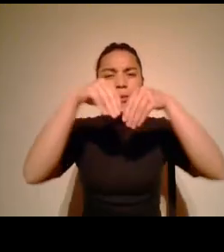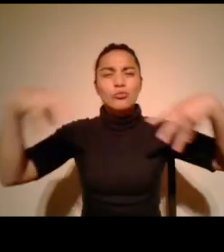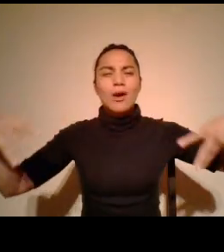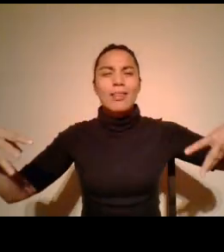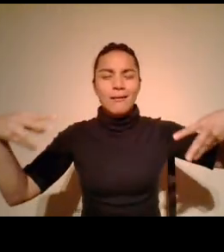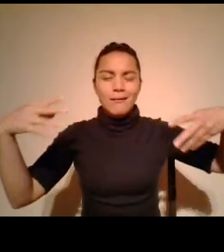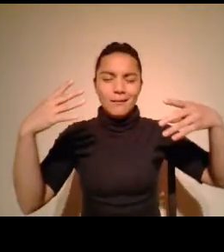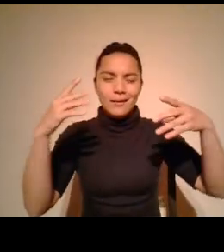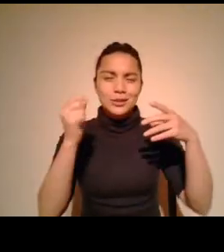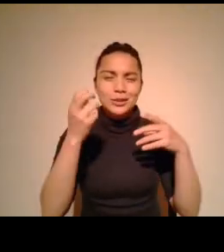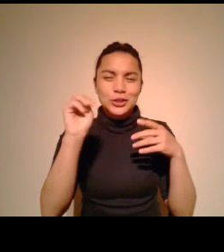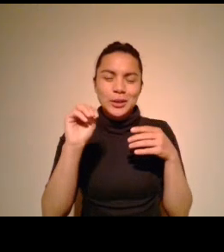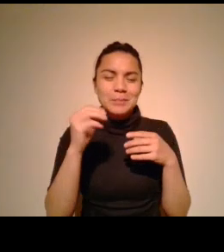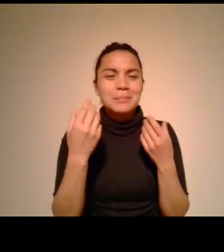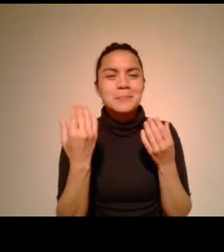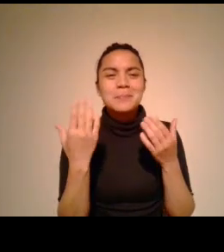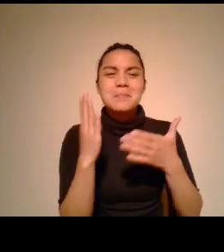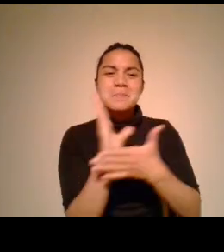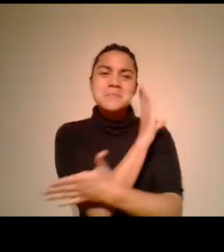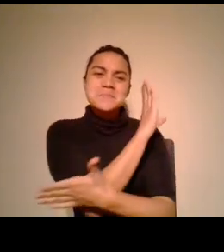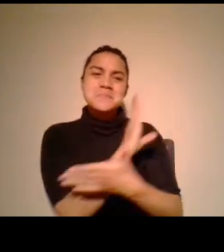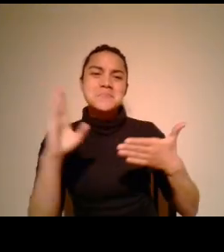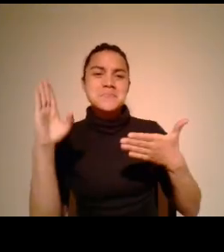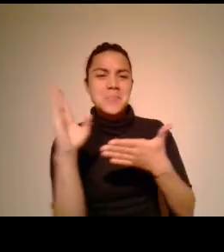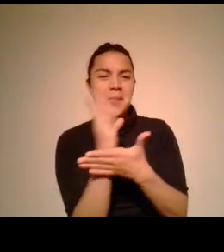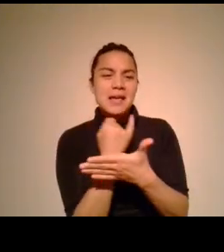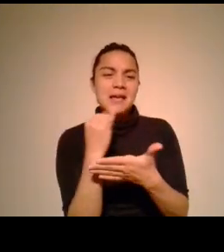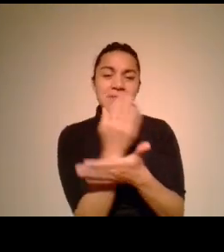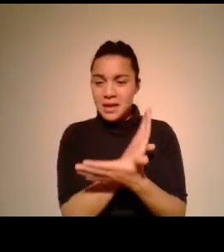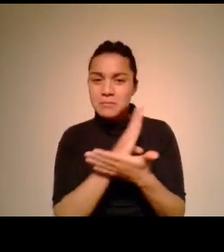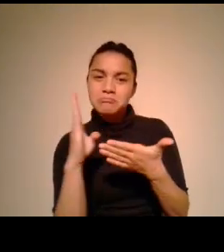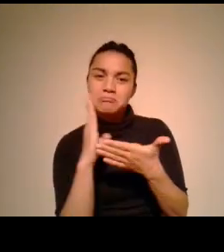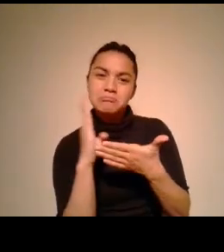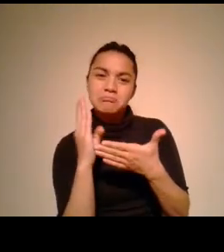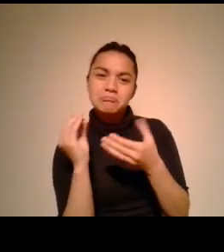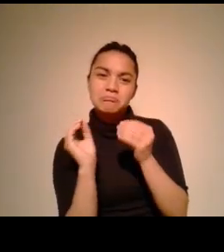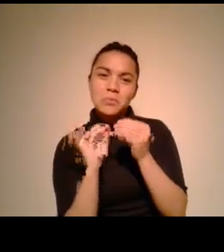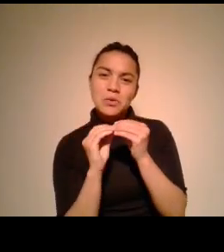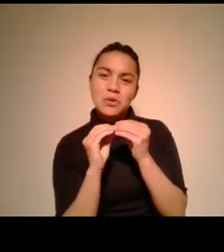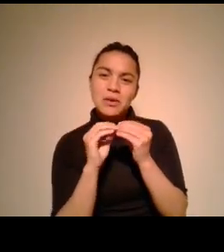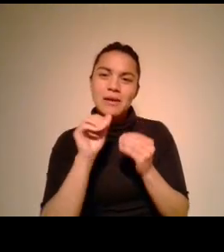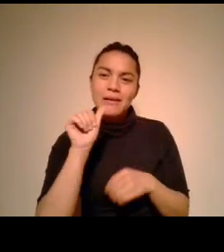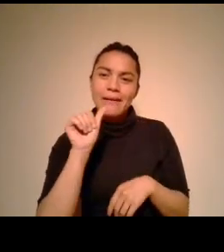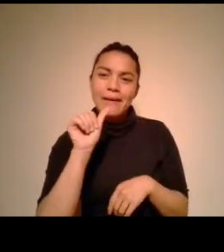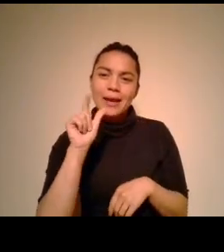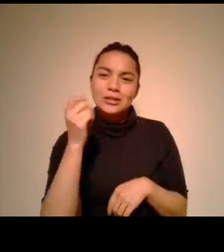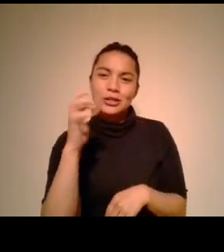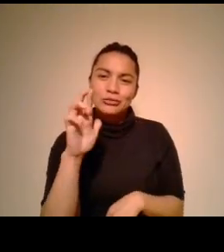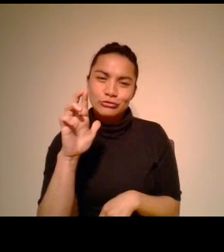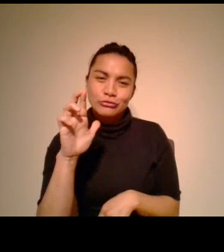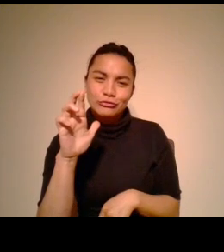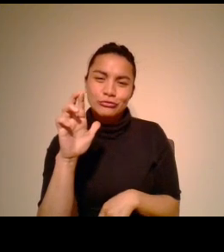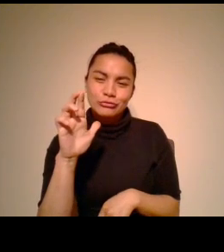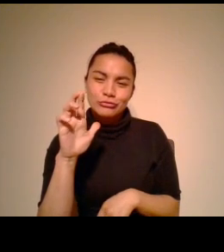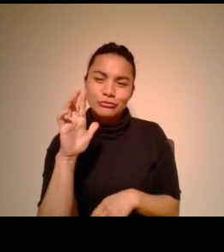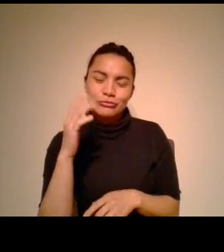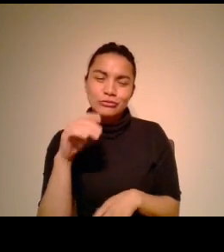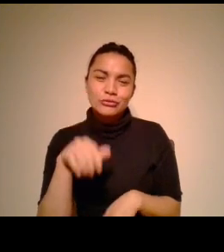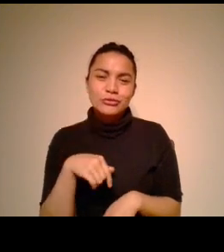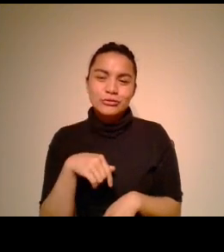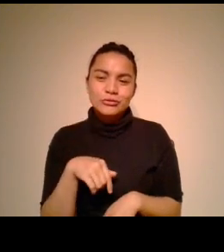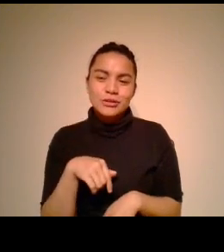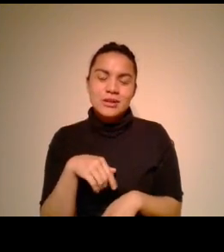the non-binary umbrella, I would put myself probably close to agender, which is sort of this feeling